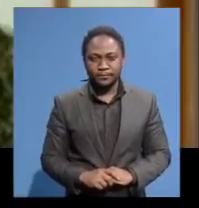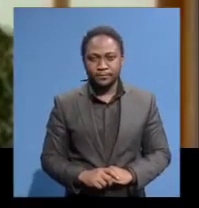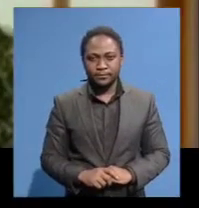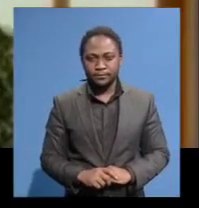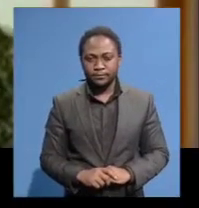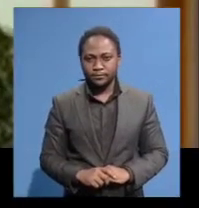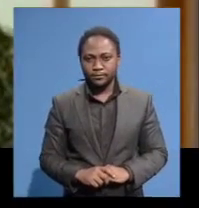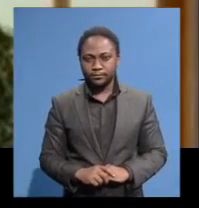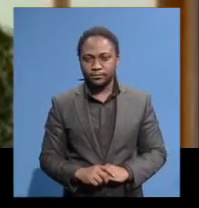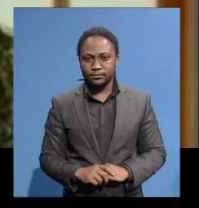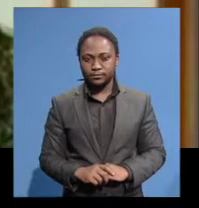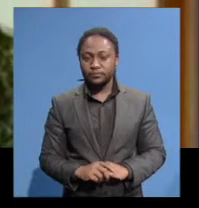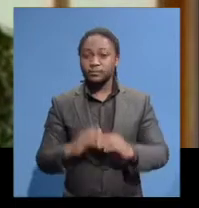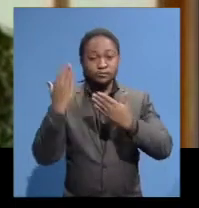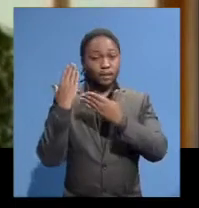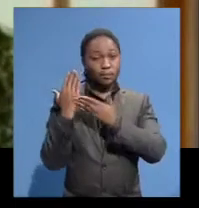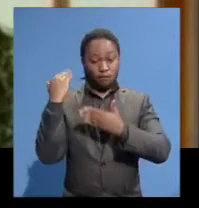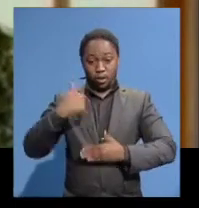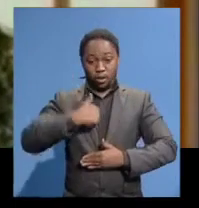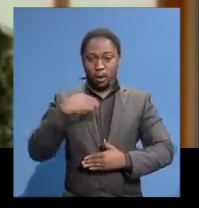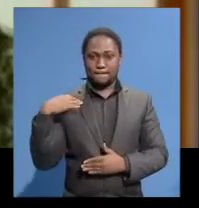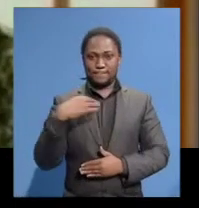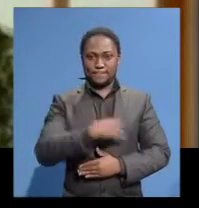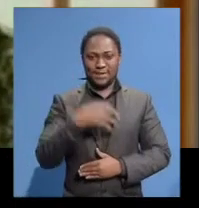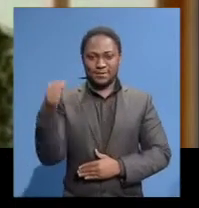Some time before I became president,